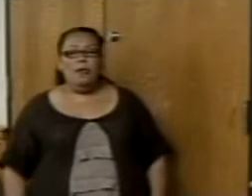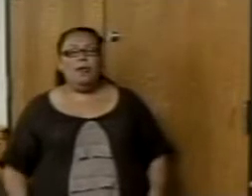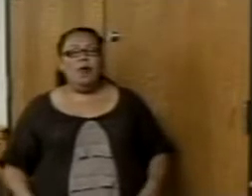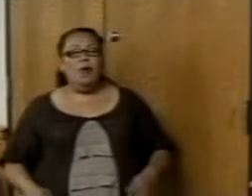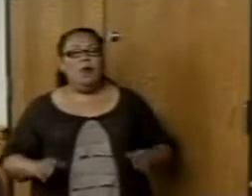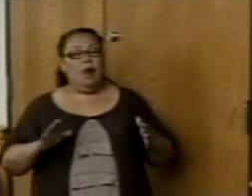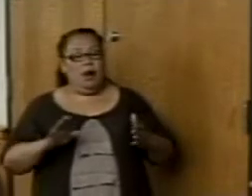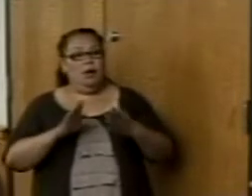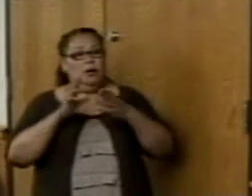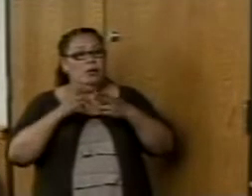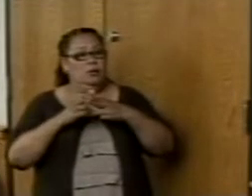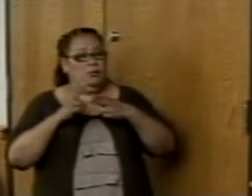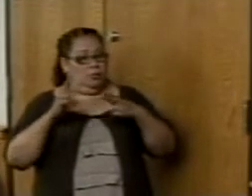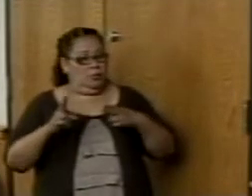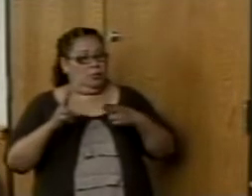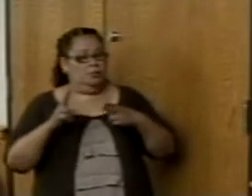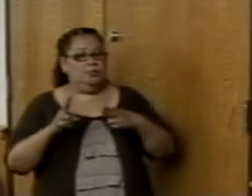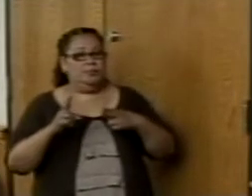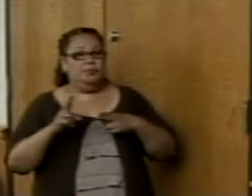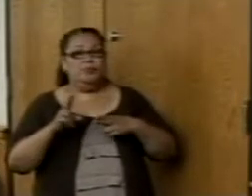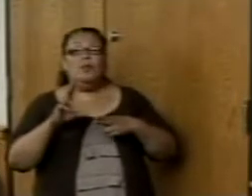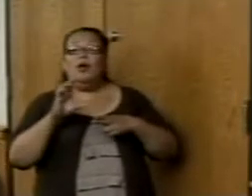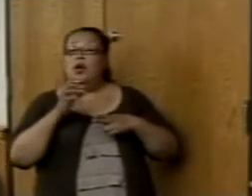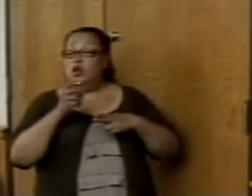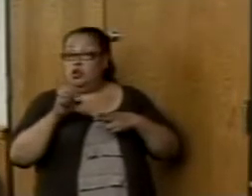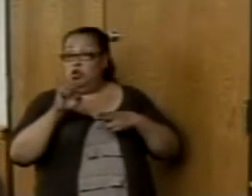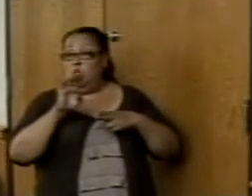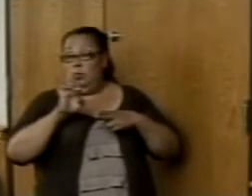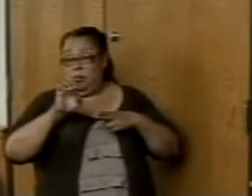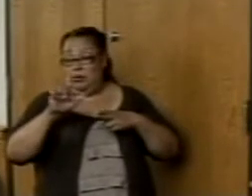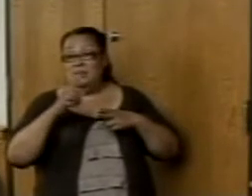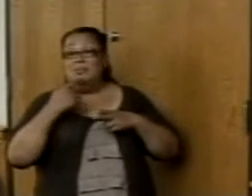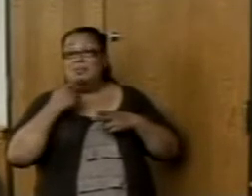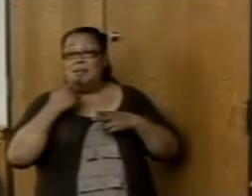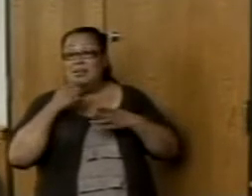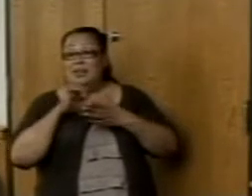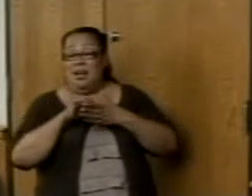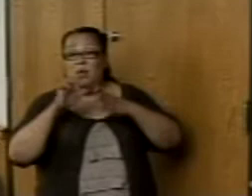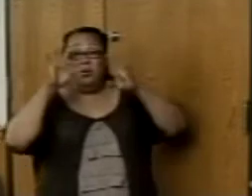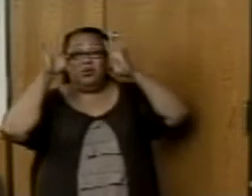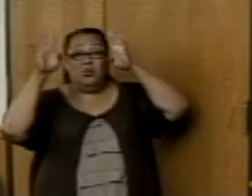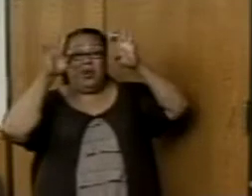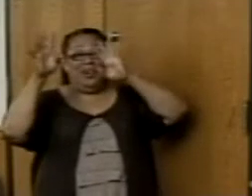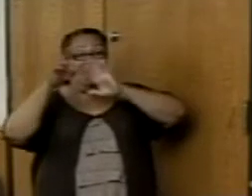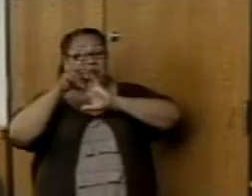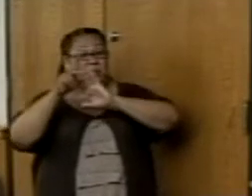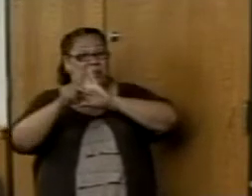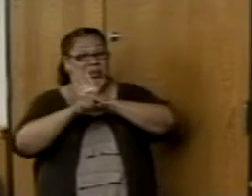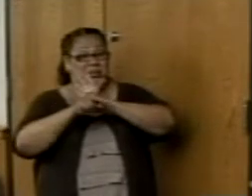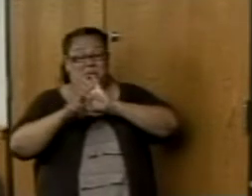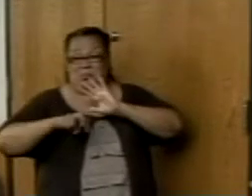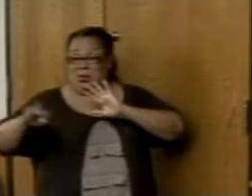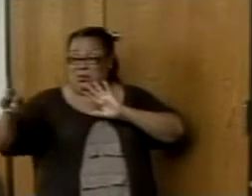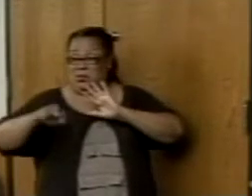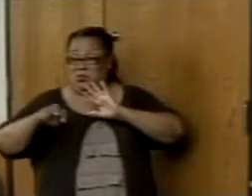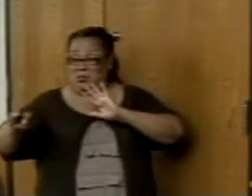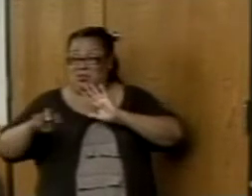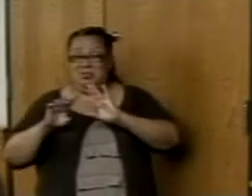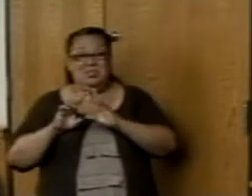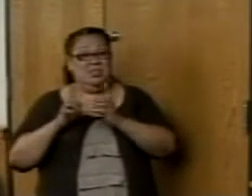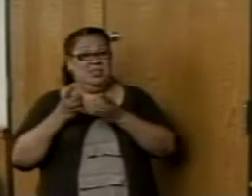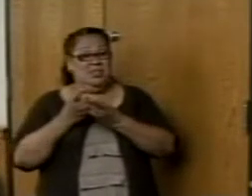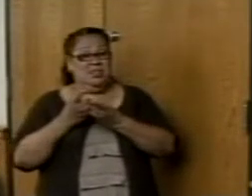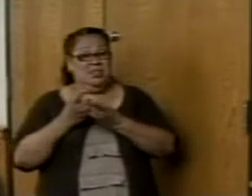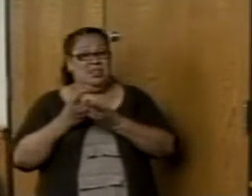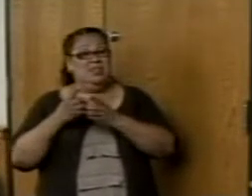to address real briefly that Mr. Shergold stated that what was created was a policy by Transportation Department. It's